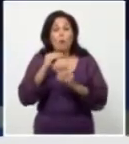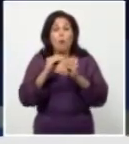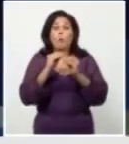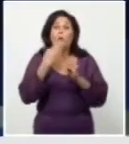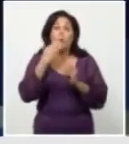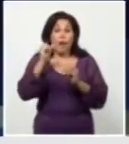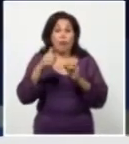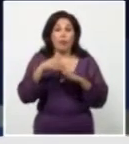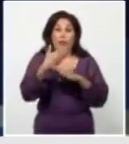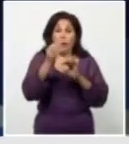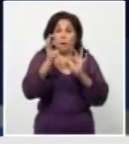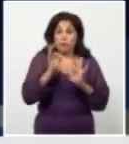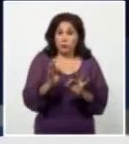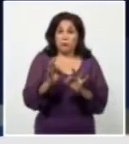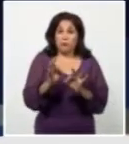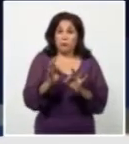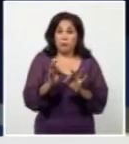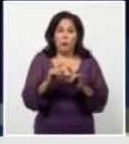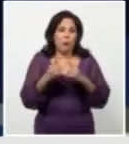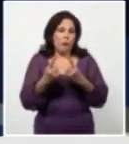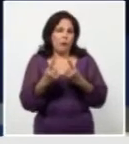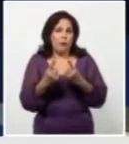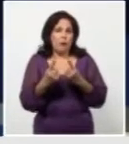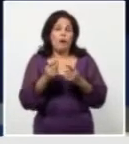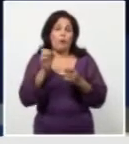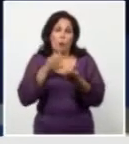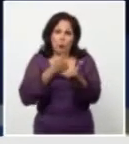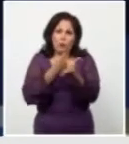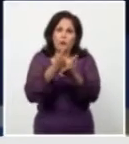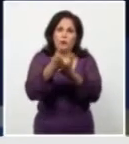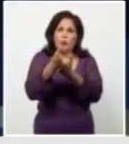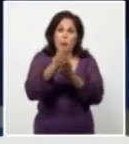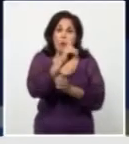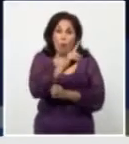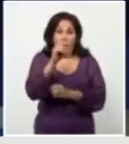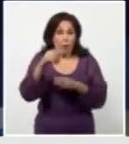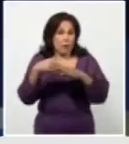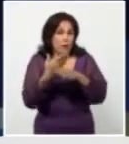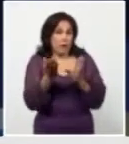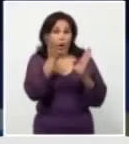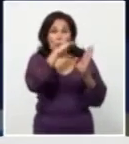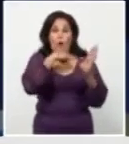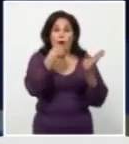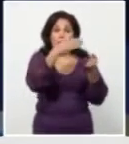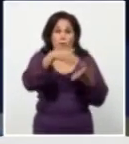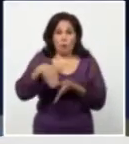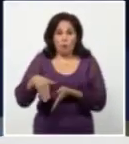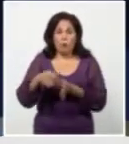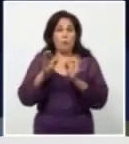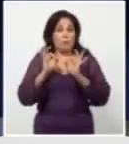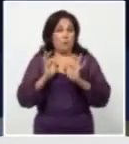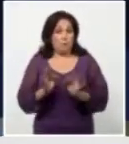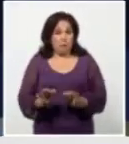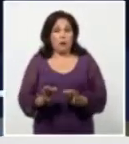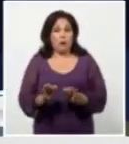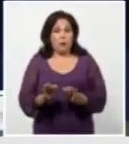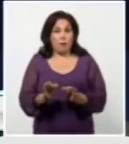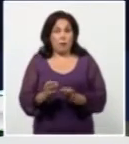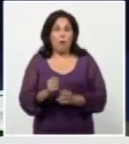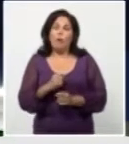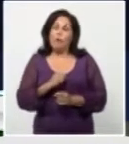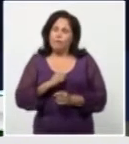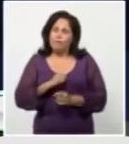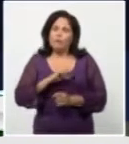We begin the briefing by saying that today is another good day. It's already the 11th day without deaths to